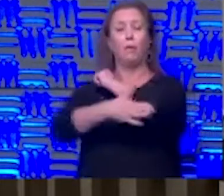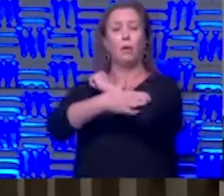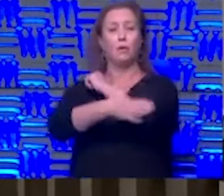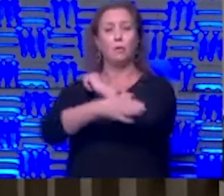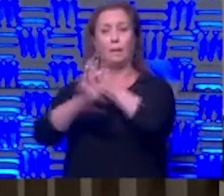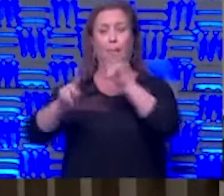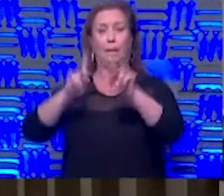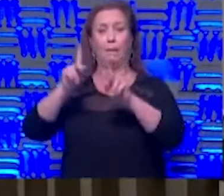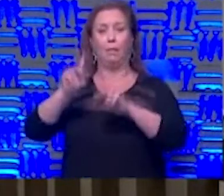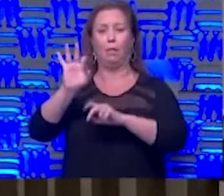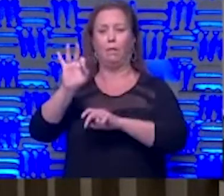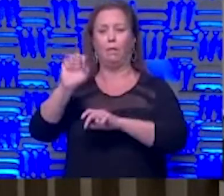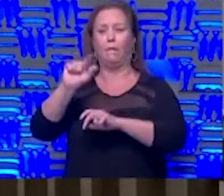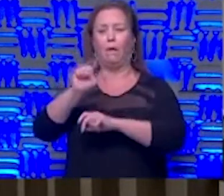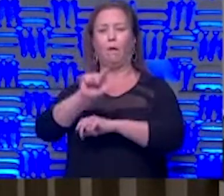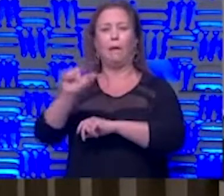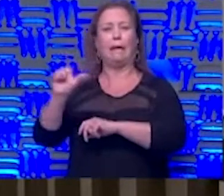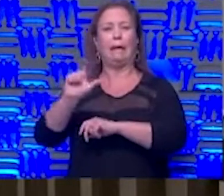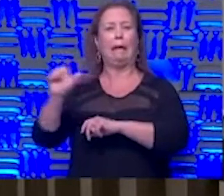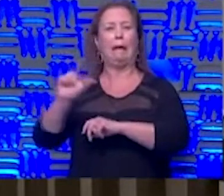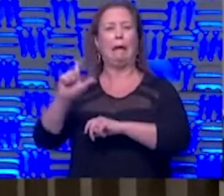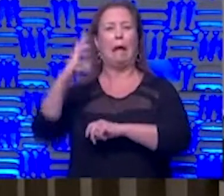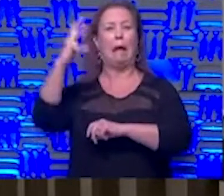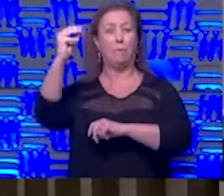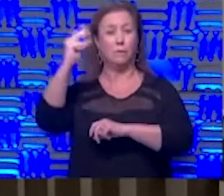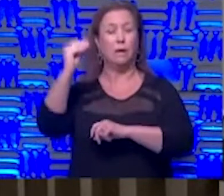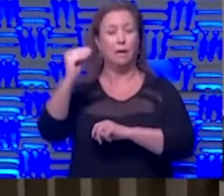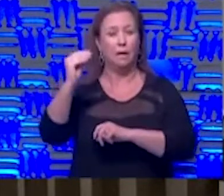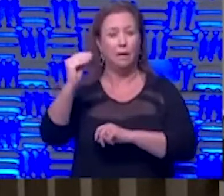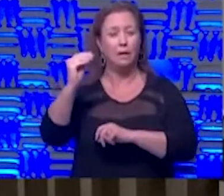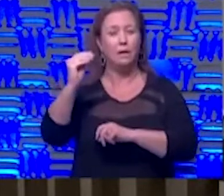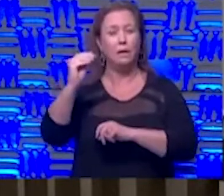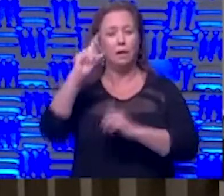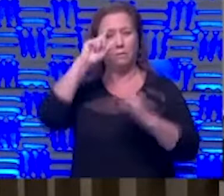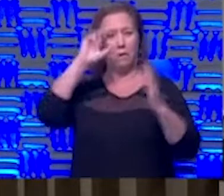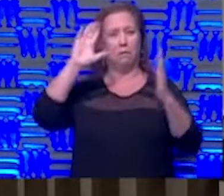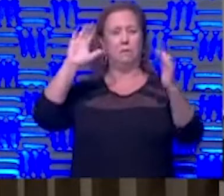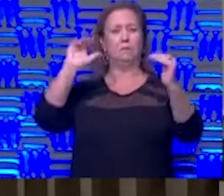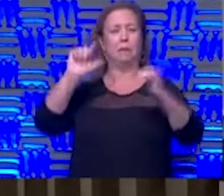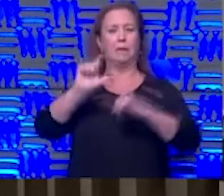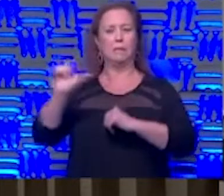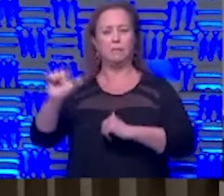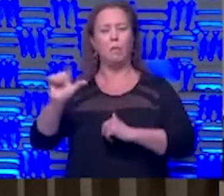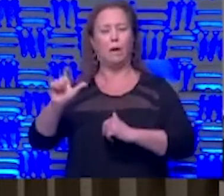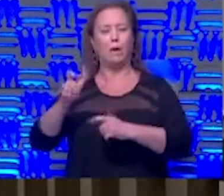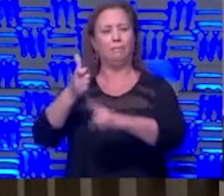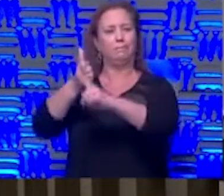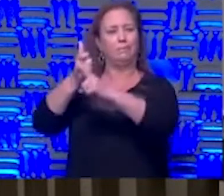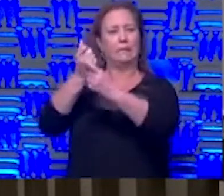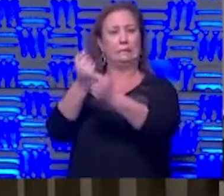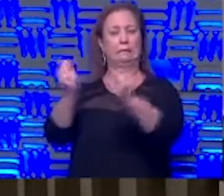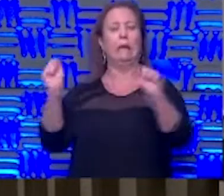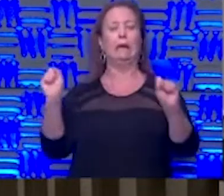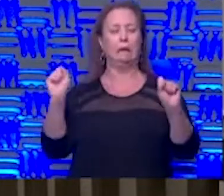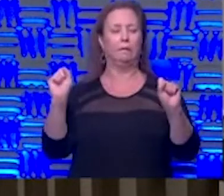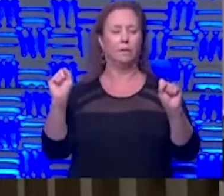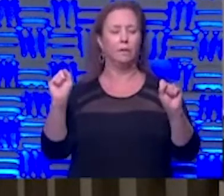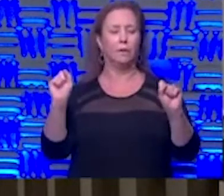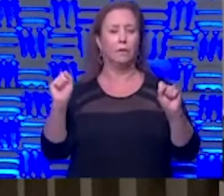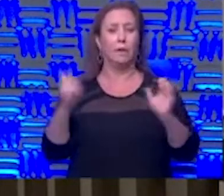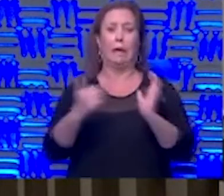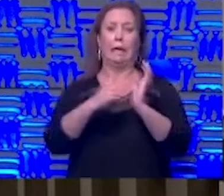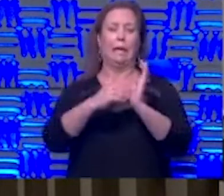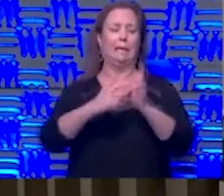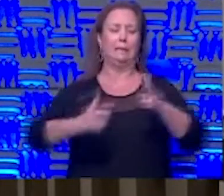people even fogging or spraying outside, doing those types of things. I would expect that it's probably safe just based on, again, it's a